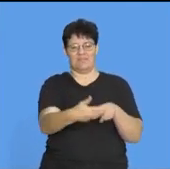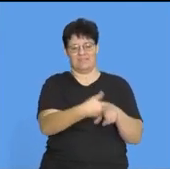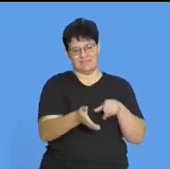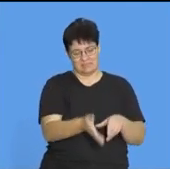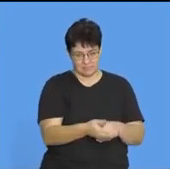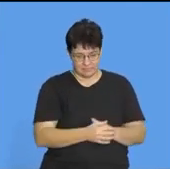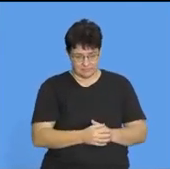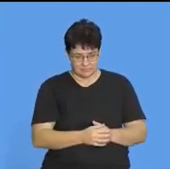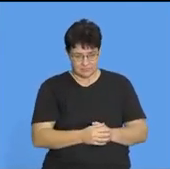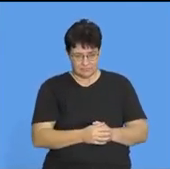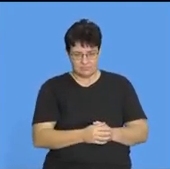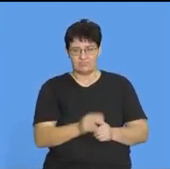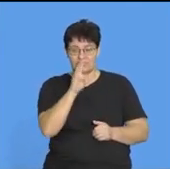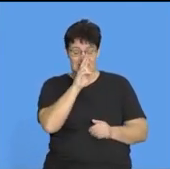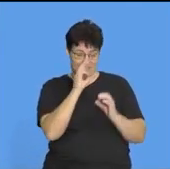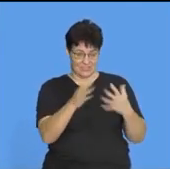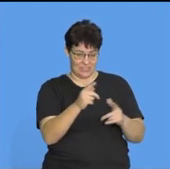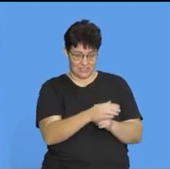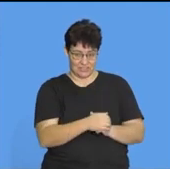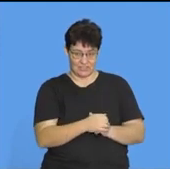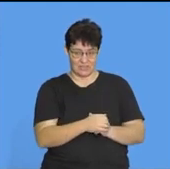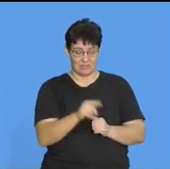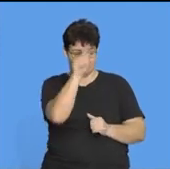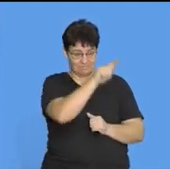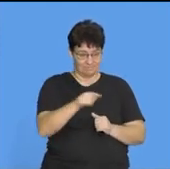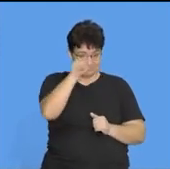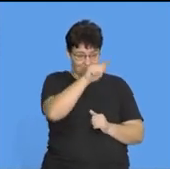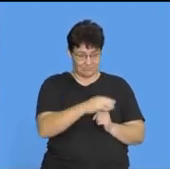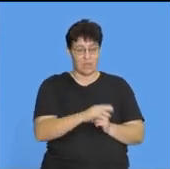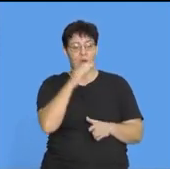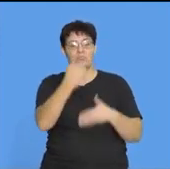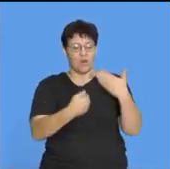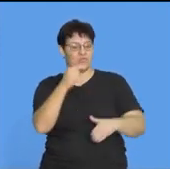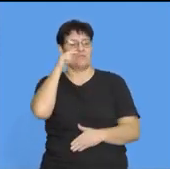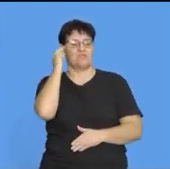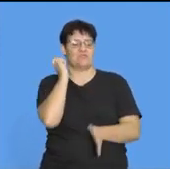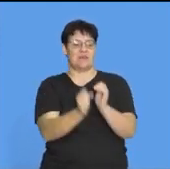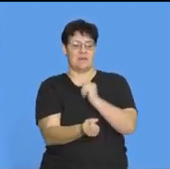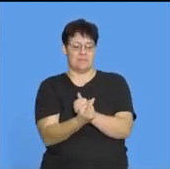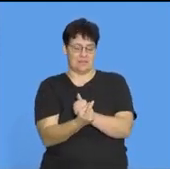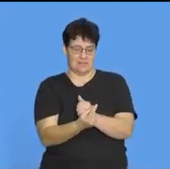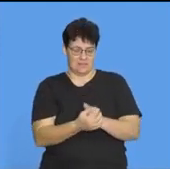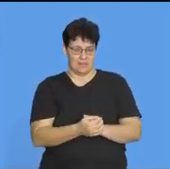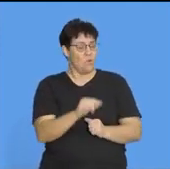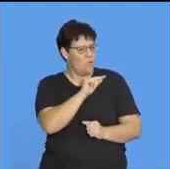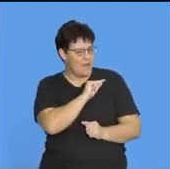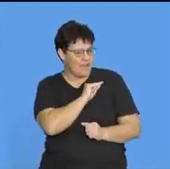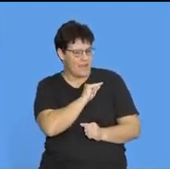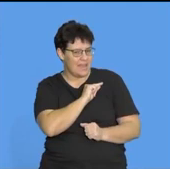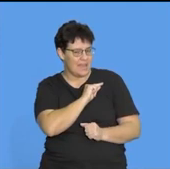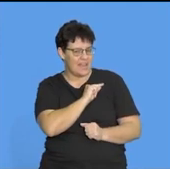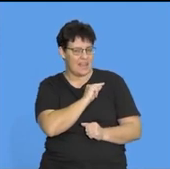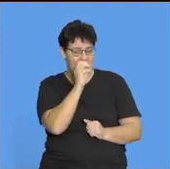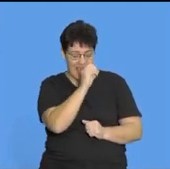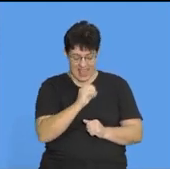So as you would see here in this image, we see the process of menstruation occurring, and that's because the egg